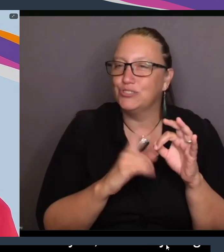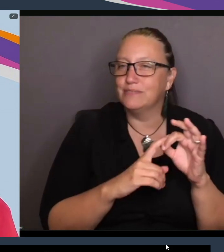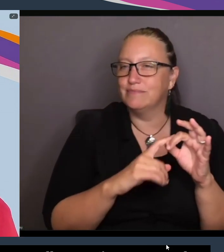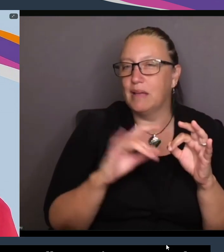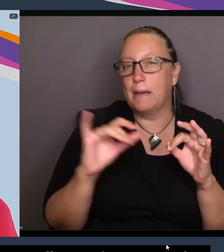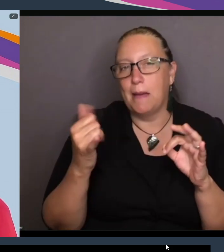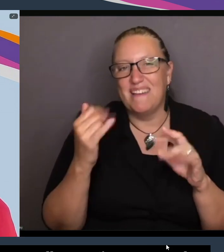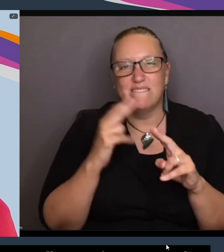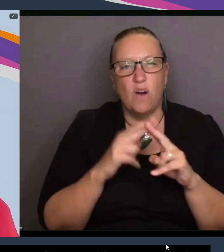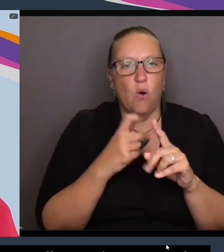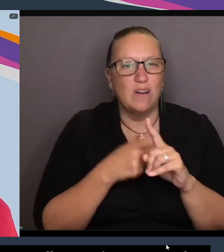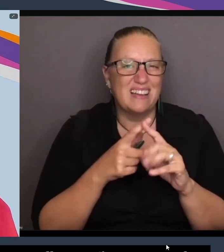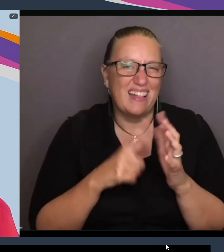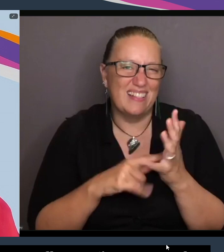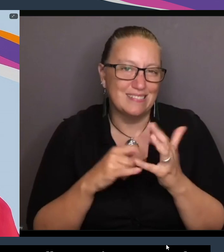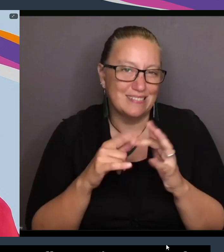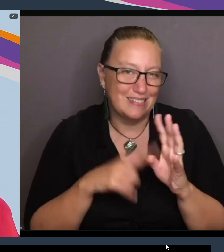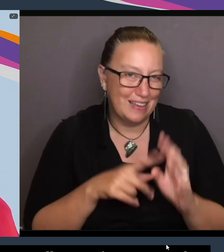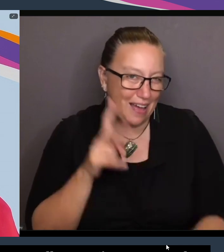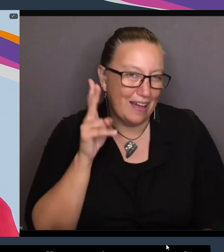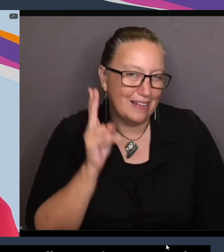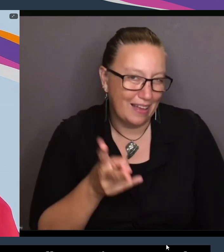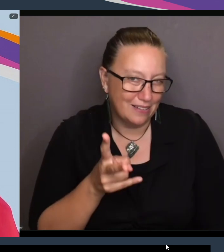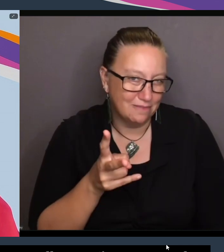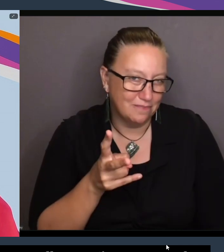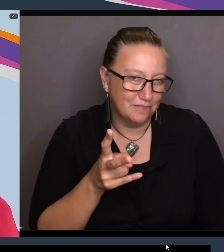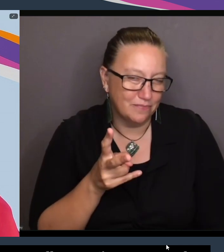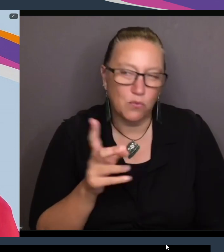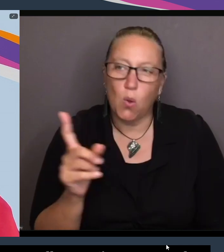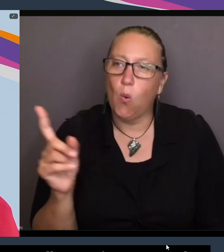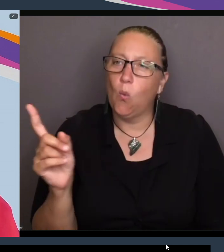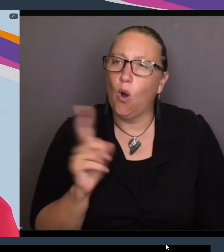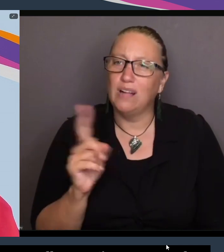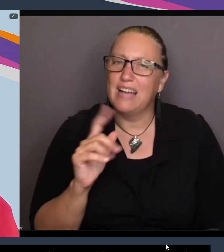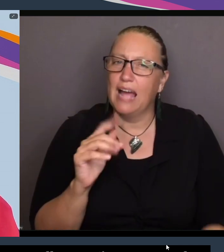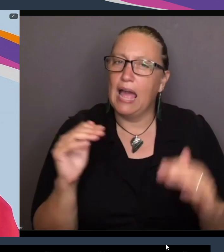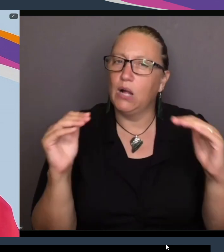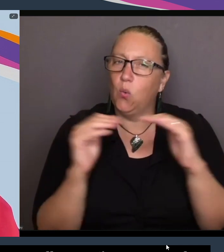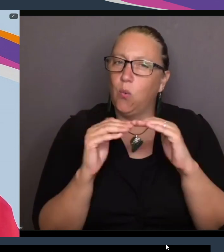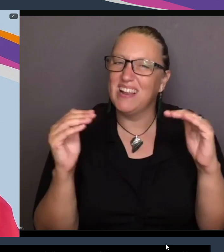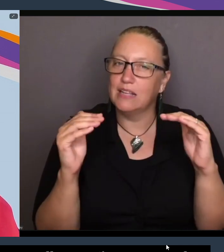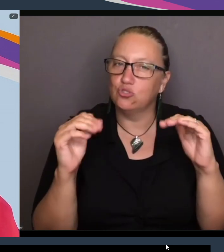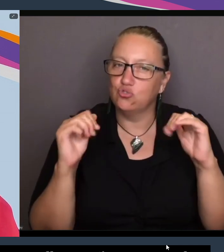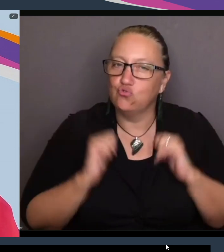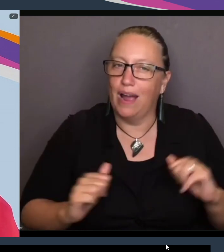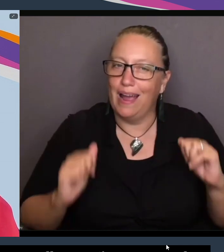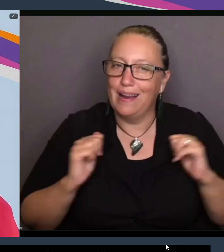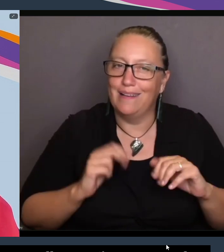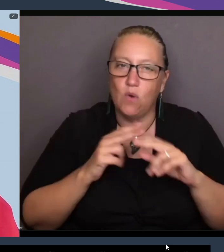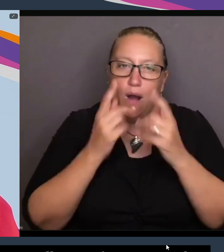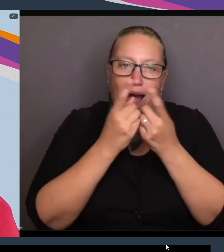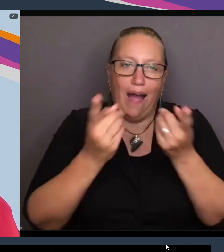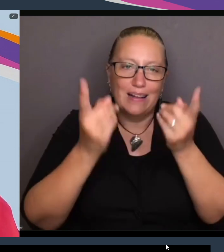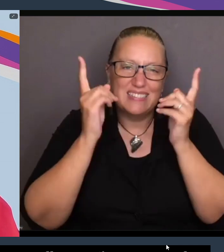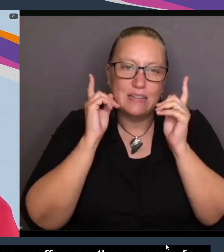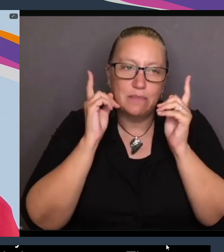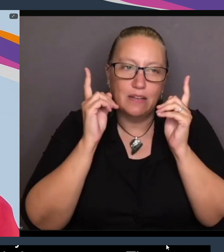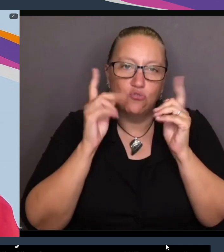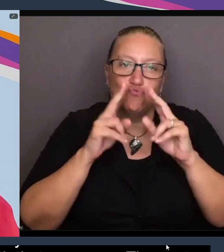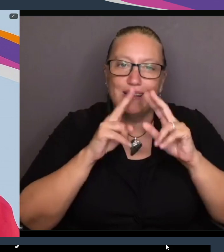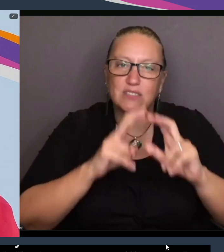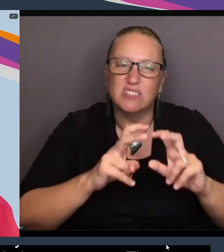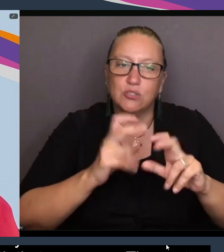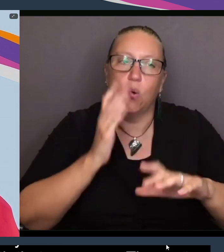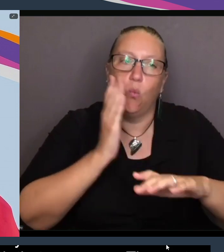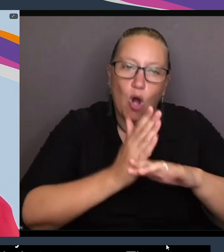for Kelsey again, sorry. Is there an equivalent training program for academic researchers to work effectively with the diversity of people